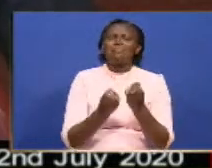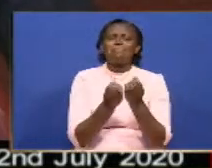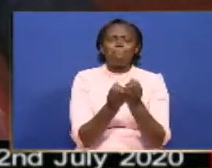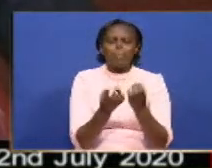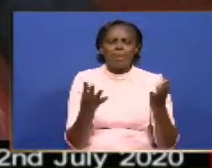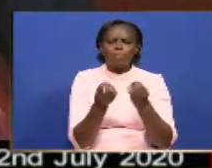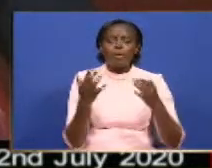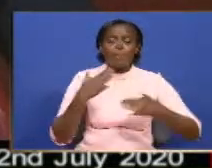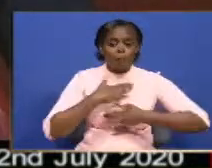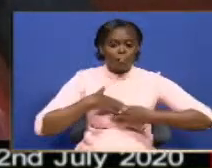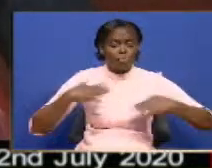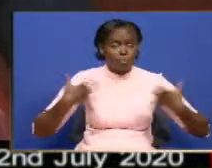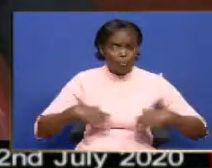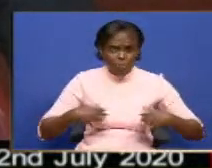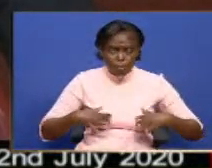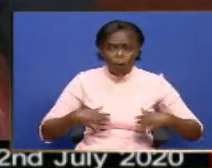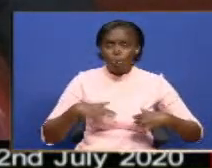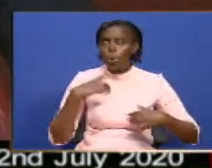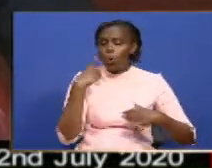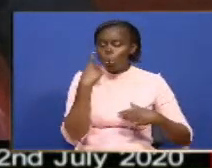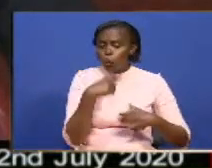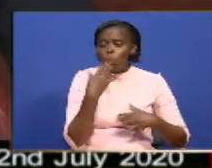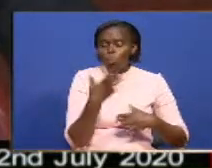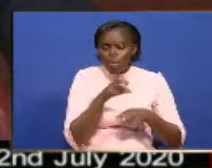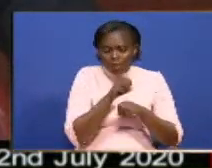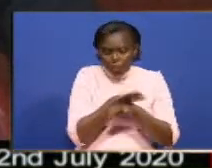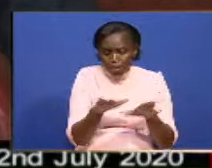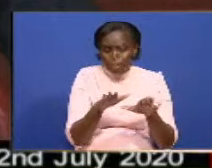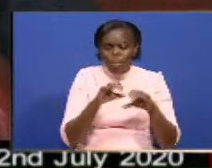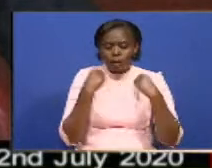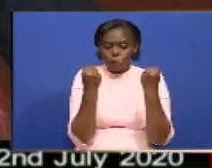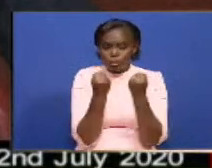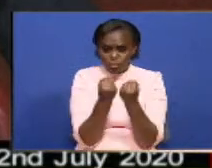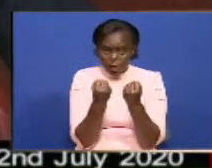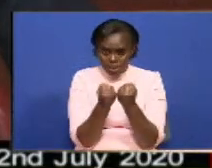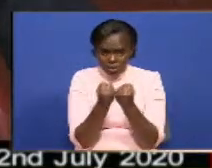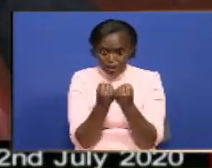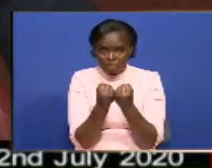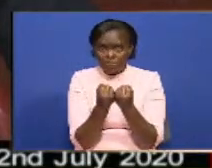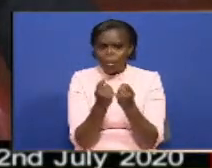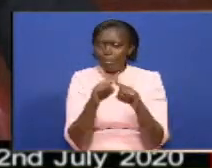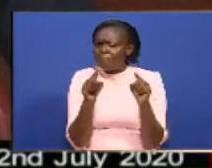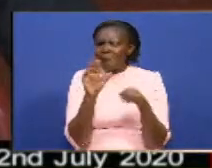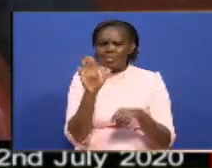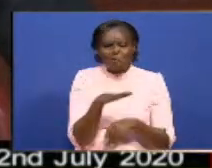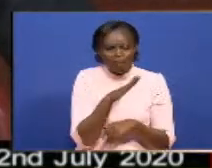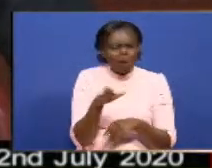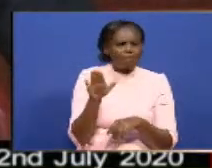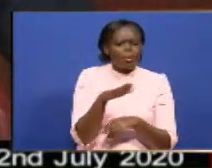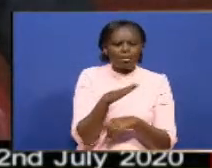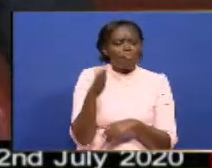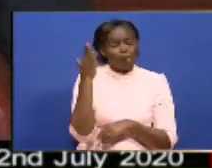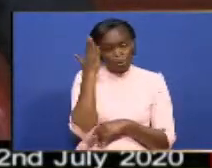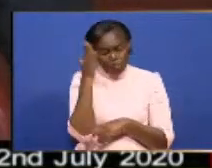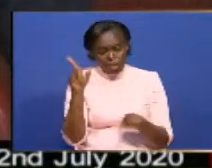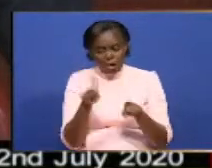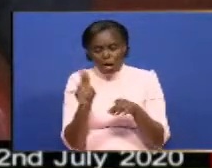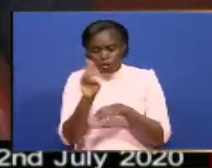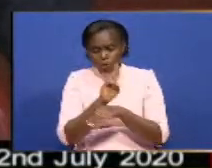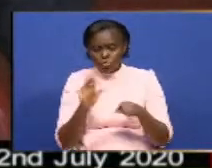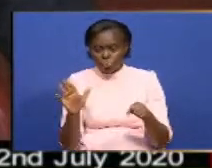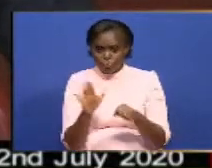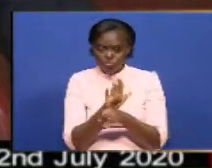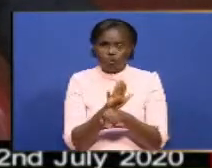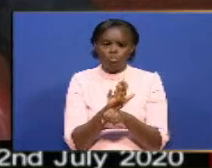refugees who have one way or another integrated in a society, but they have never been considered as useful members of